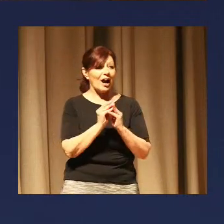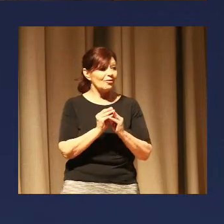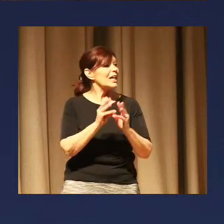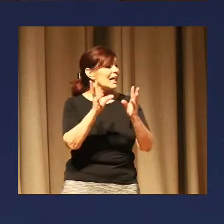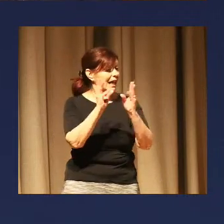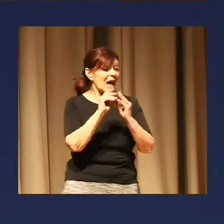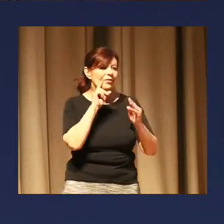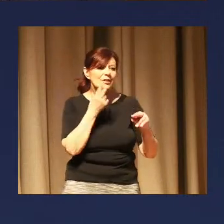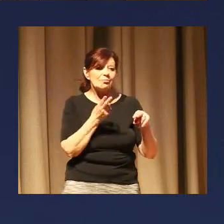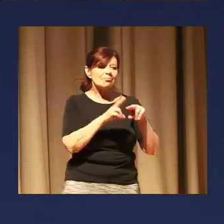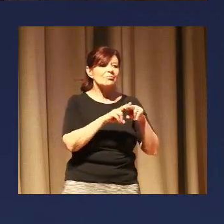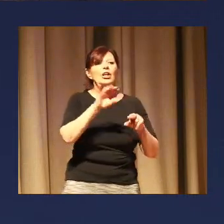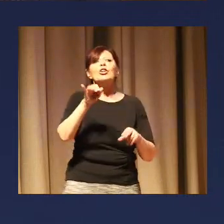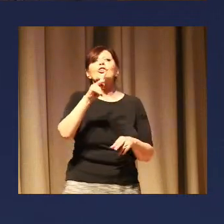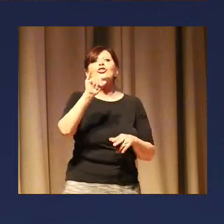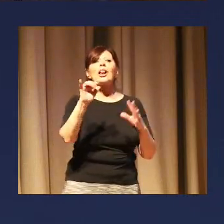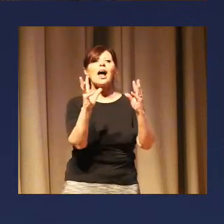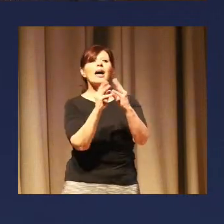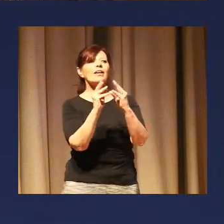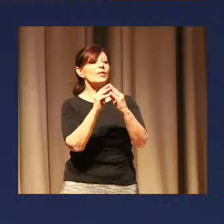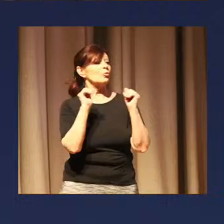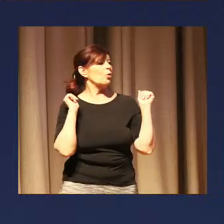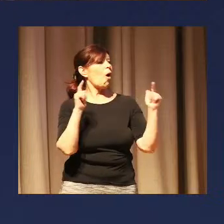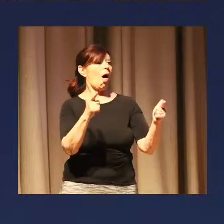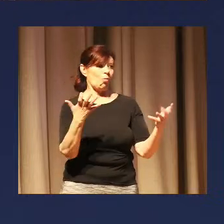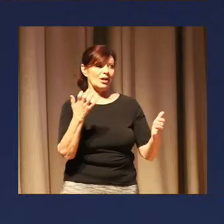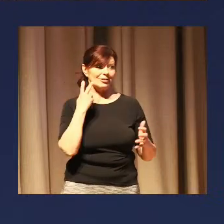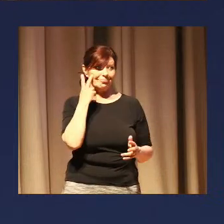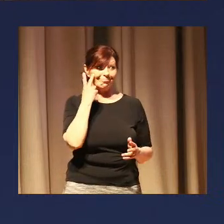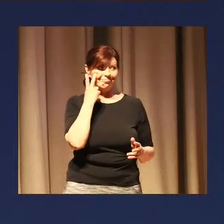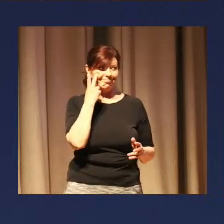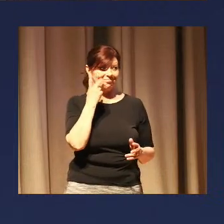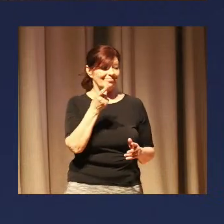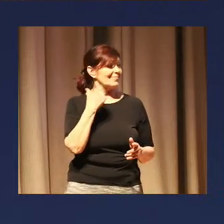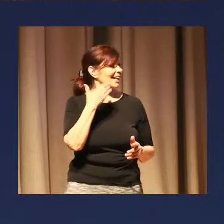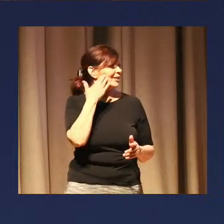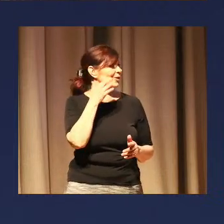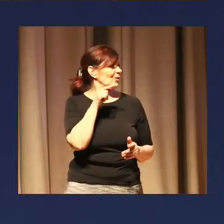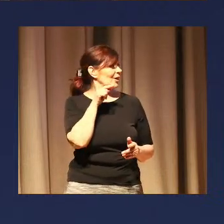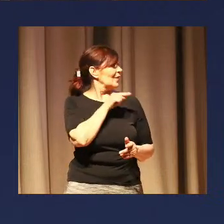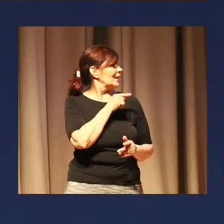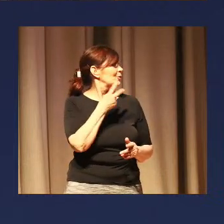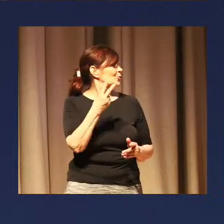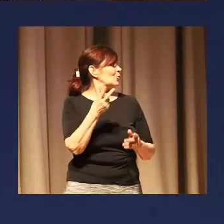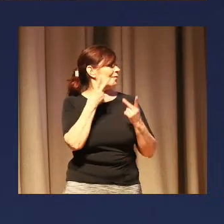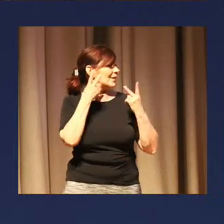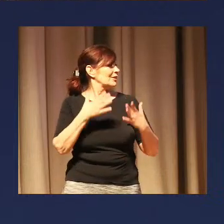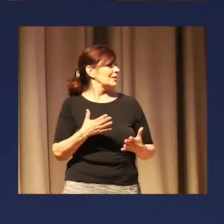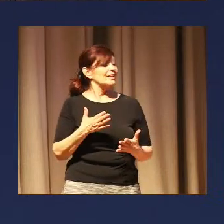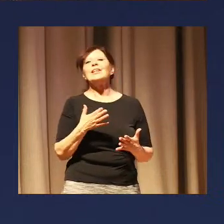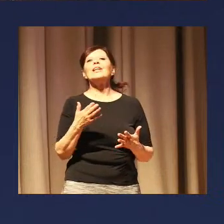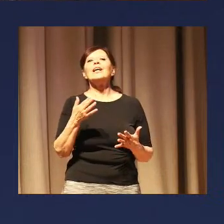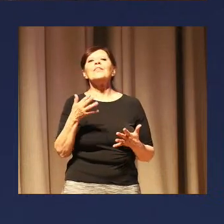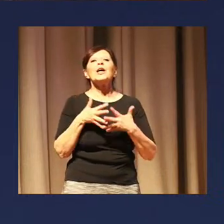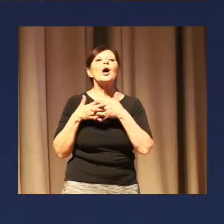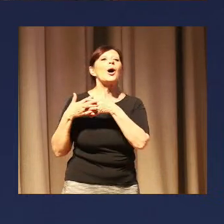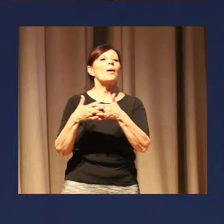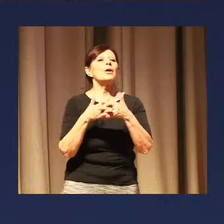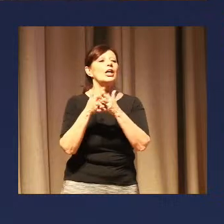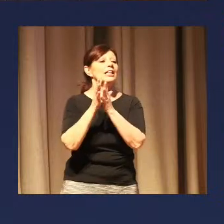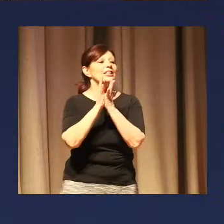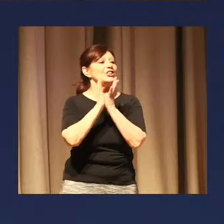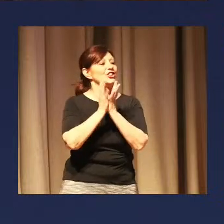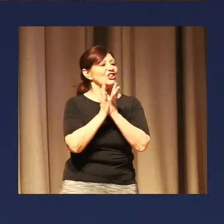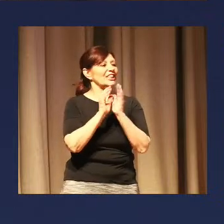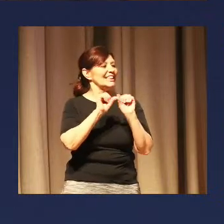up, including a July convention that we will all want to check out, and I know these two visitors will as well, the upcoming American Cheese